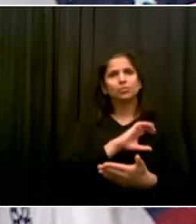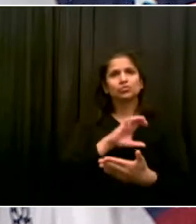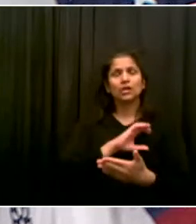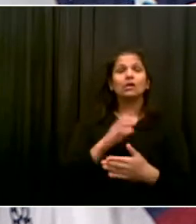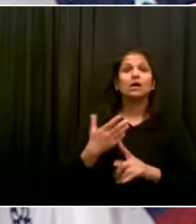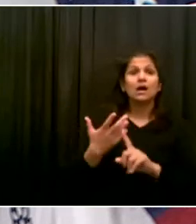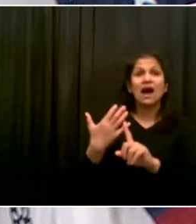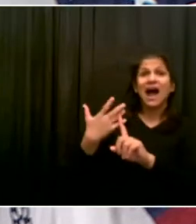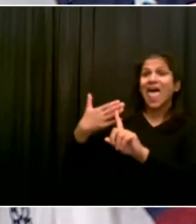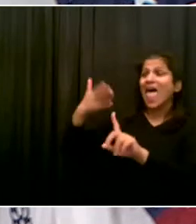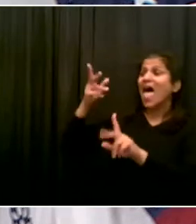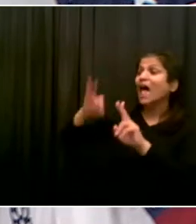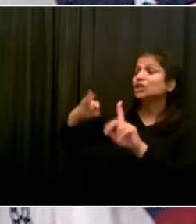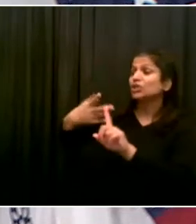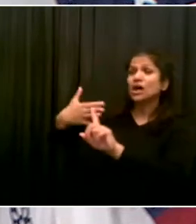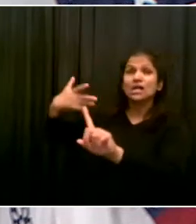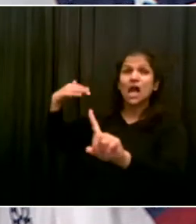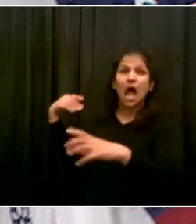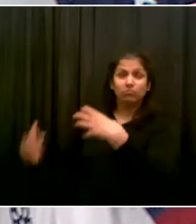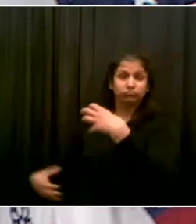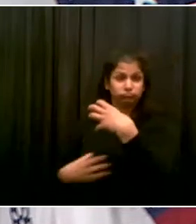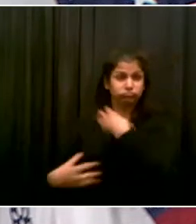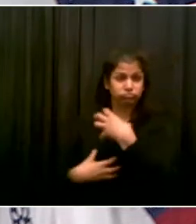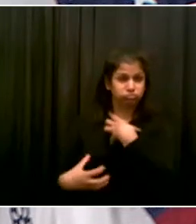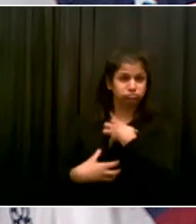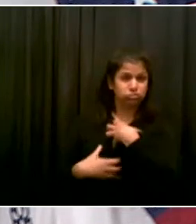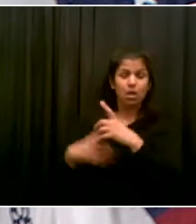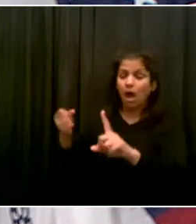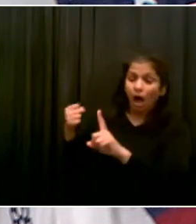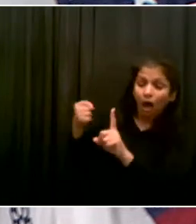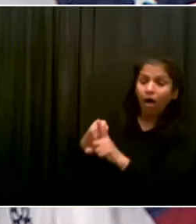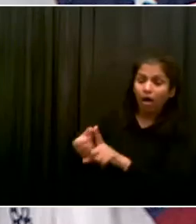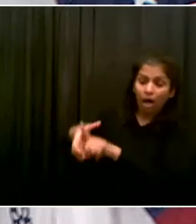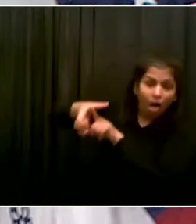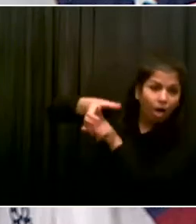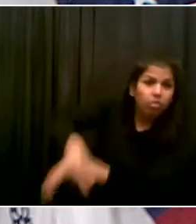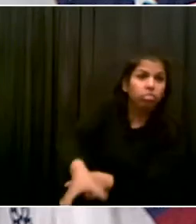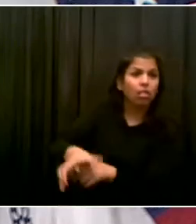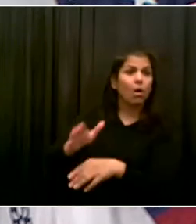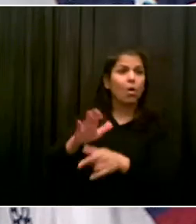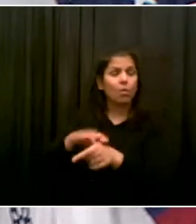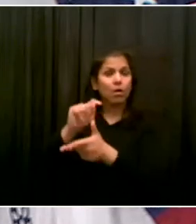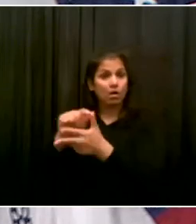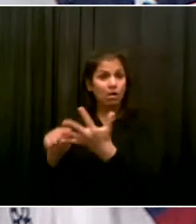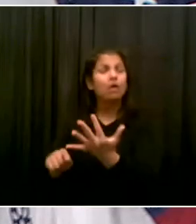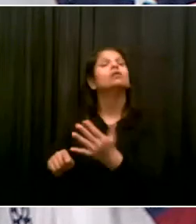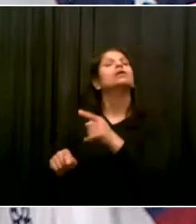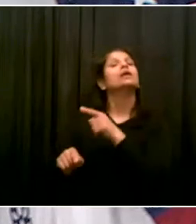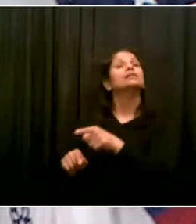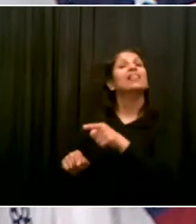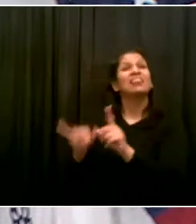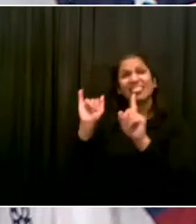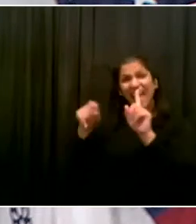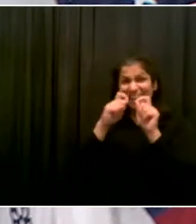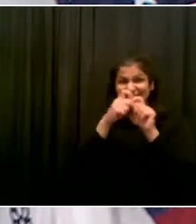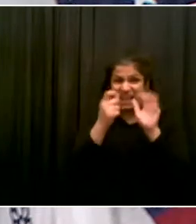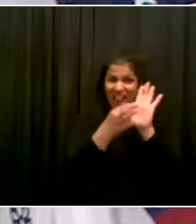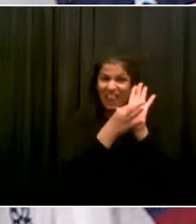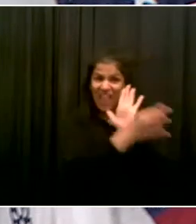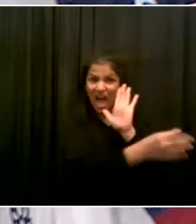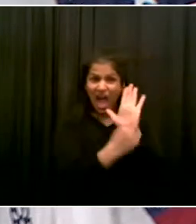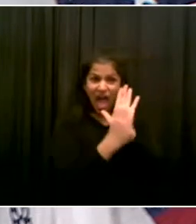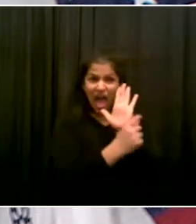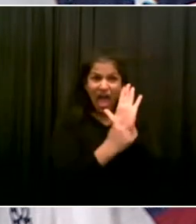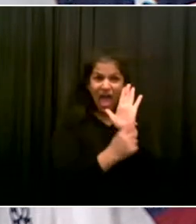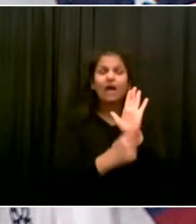types of requests you're talking about, so let me find out more about that and respond. But there's no question directionally, more transparency